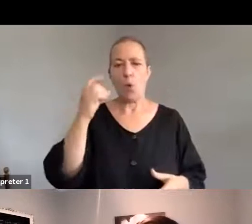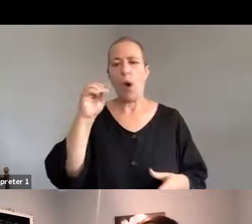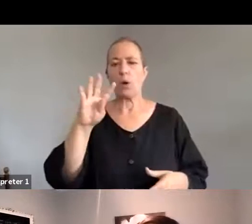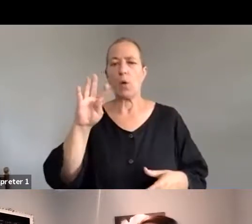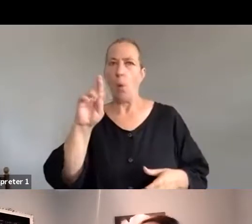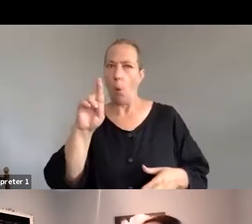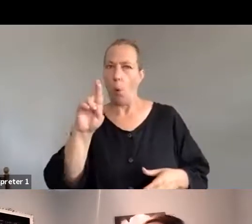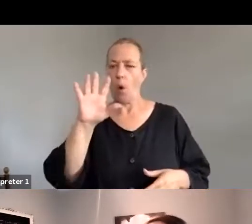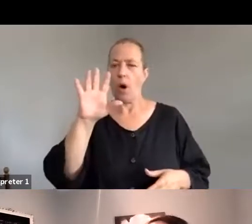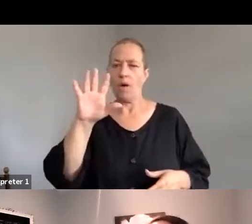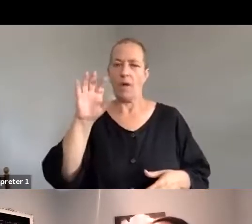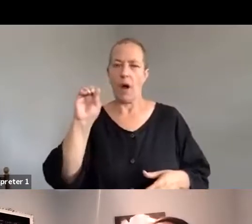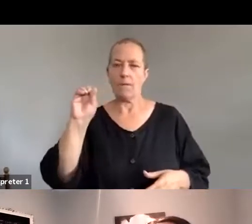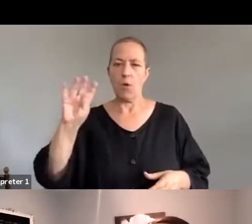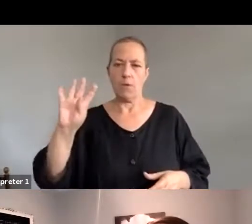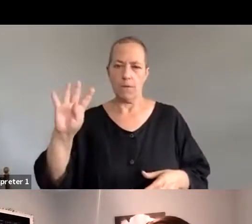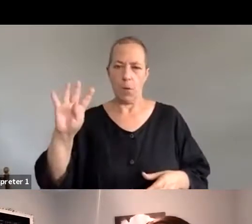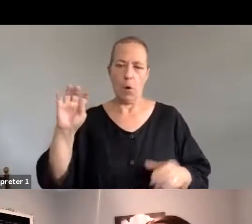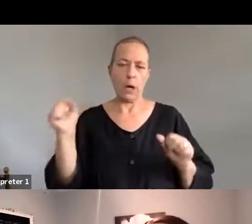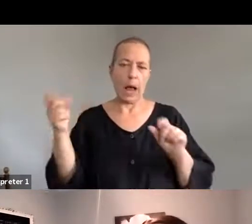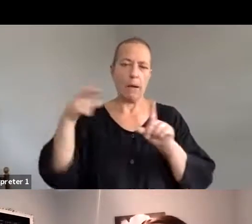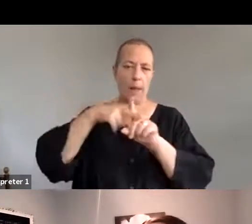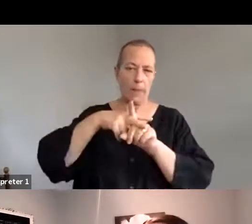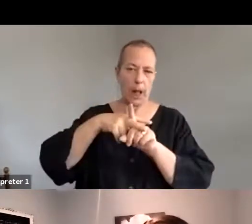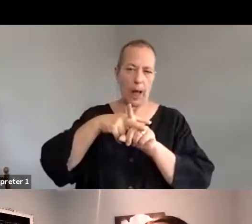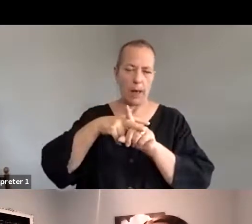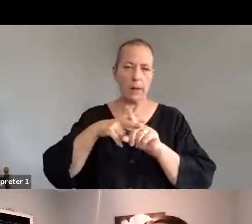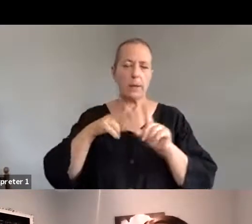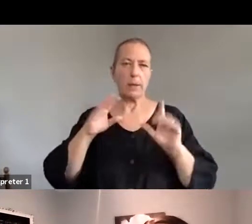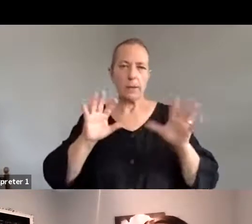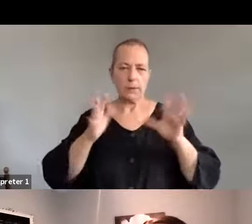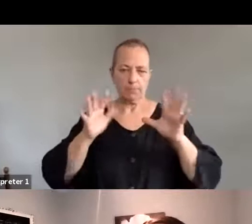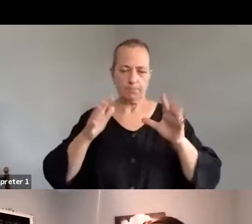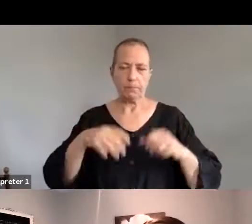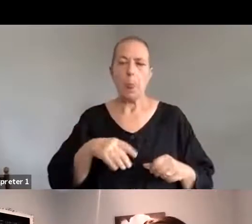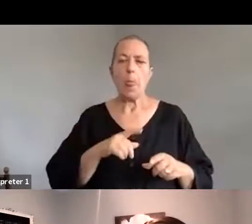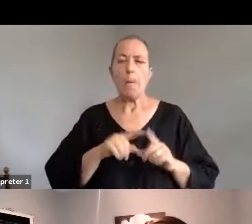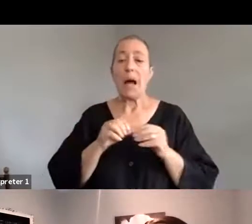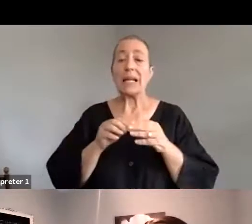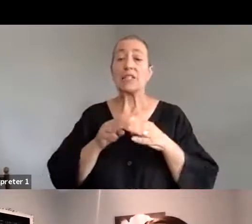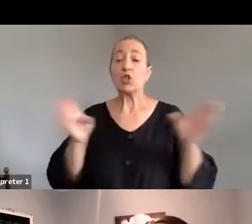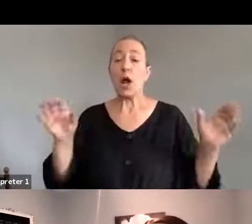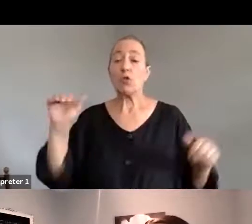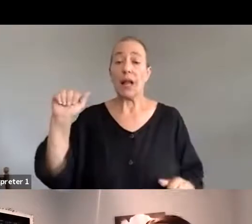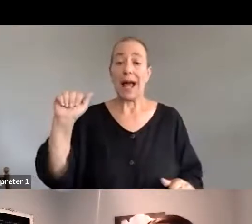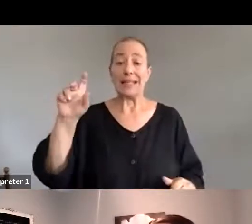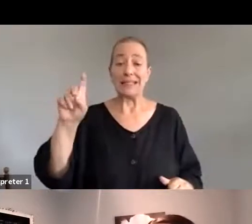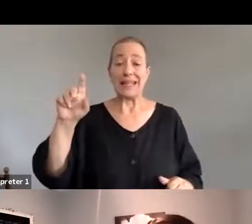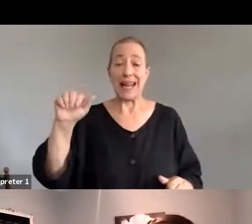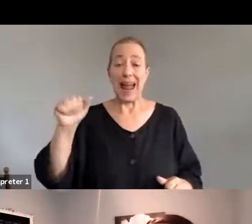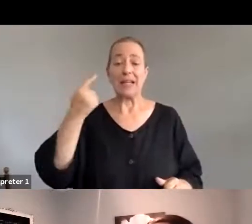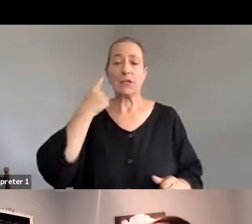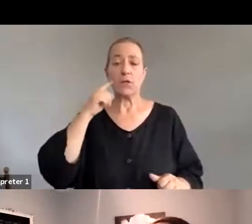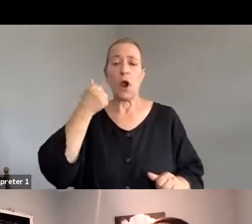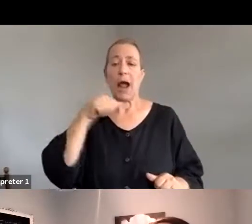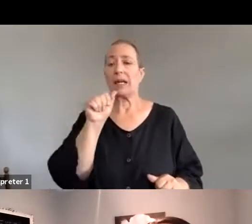those agencies that are receiving federal financial assistance, but generally the ADA is going to apply to any private employer or state or local